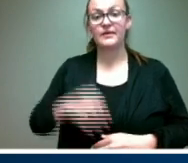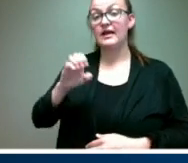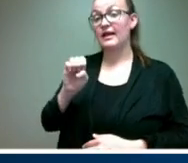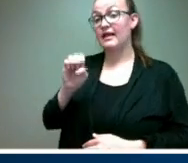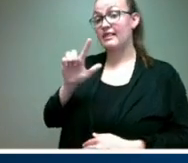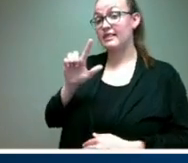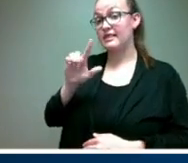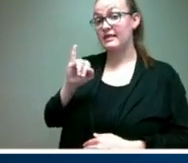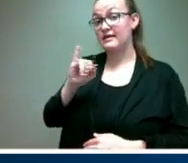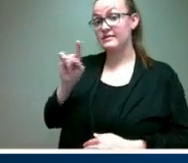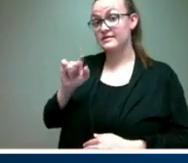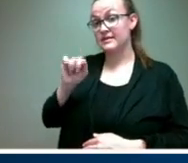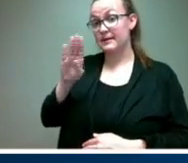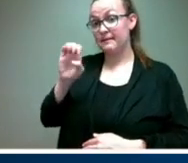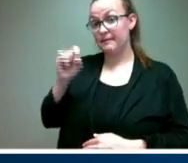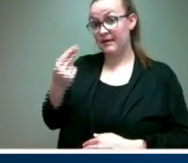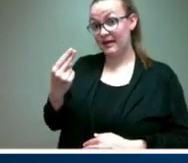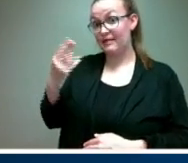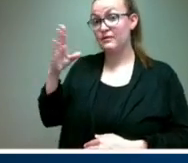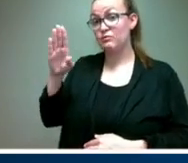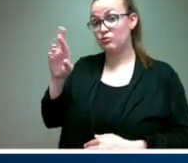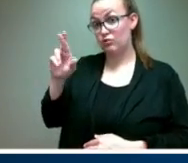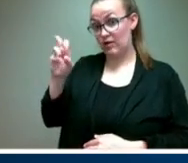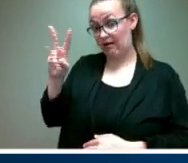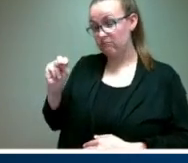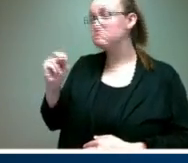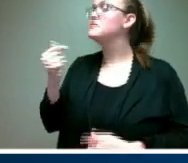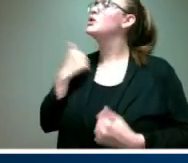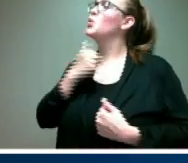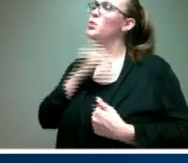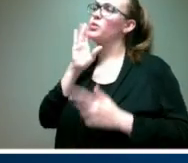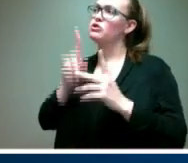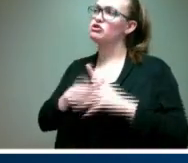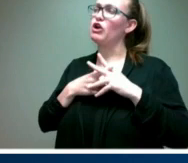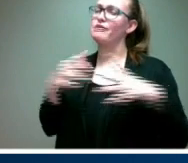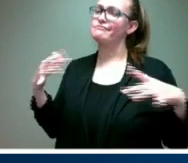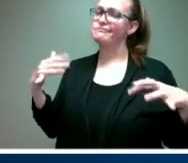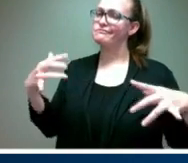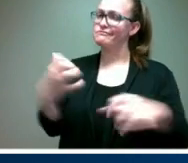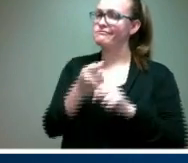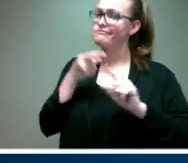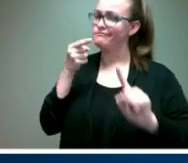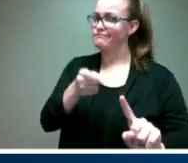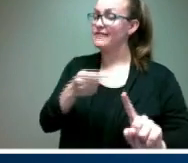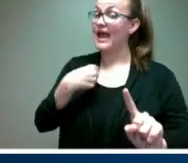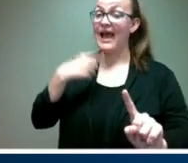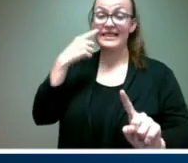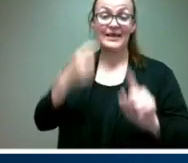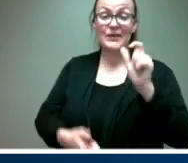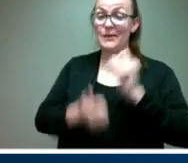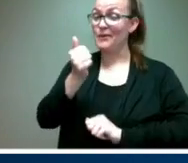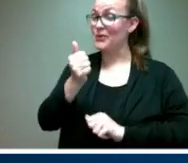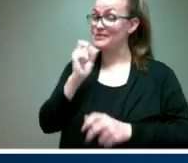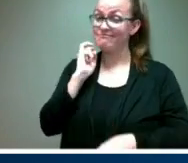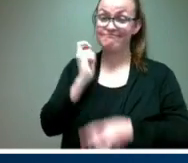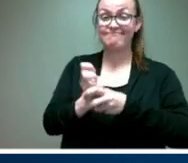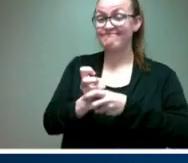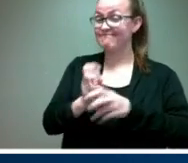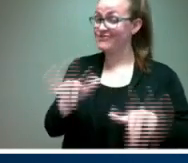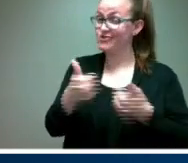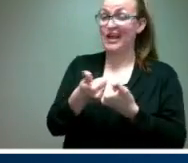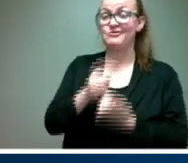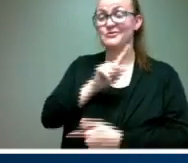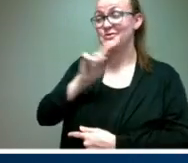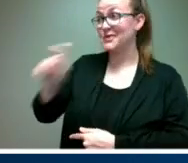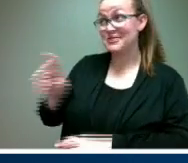we're going to kind of start wrapping up here with I think the toughest question. So get ready.